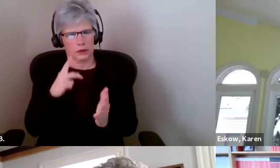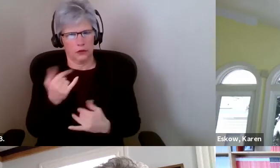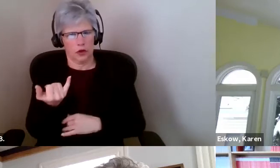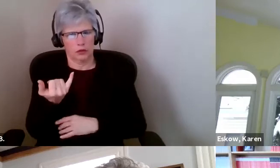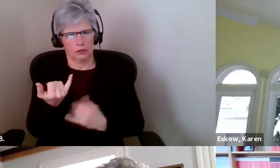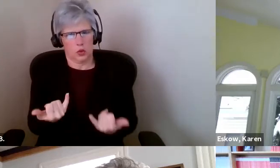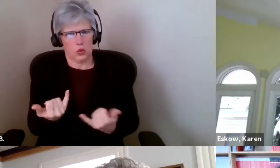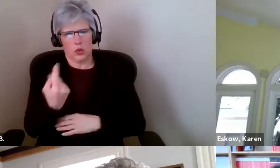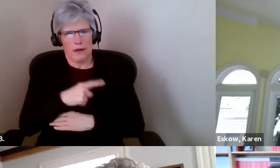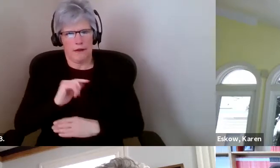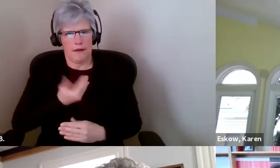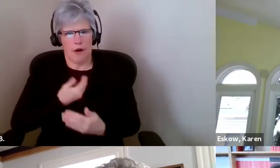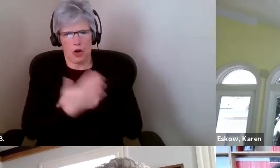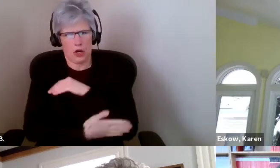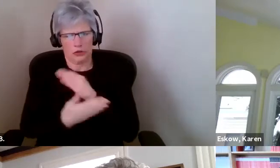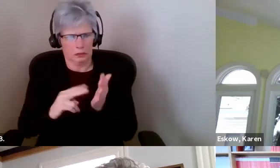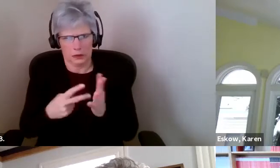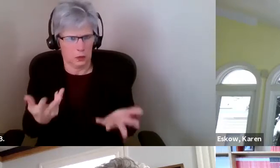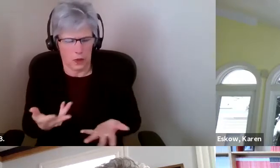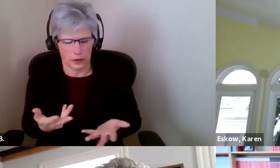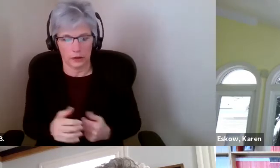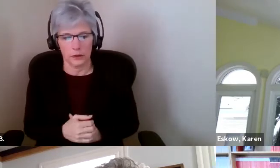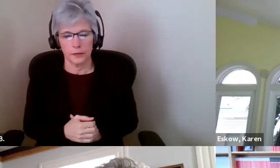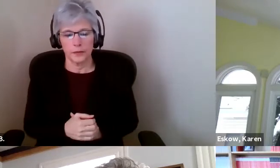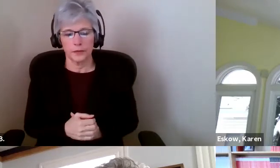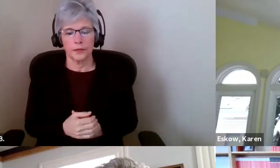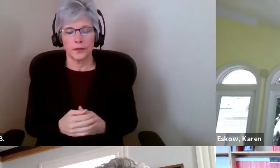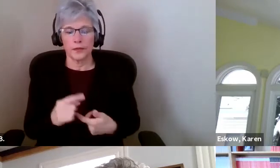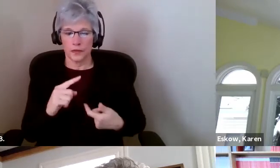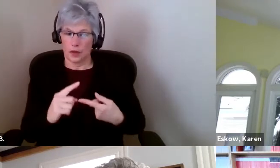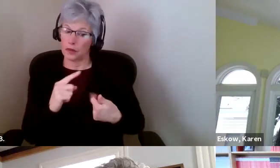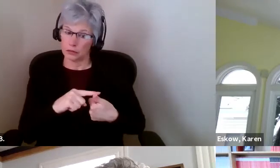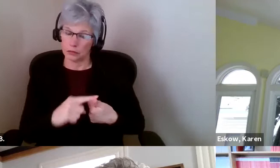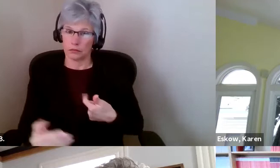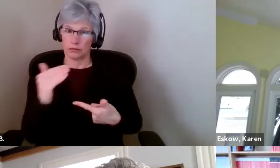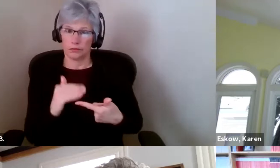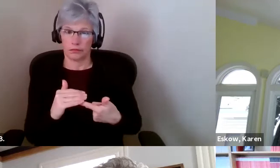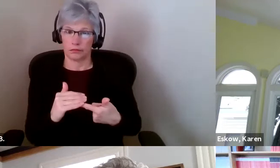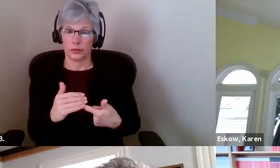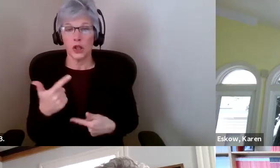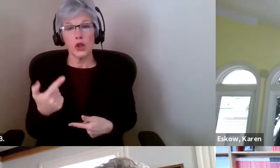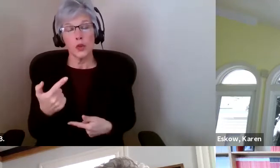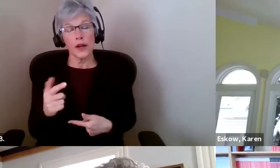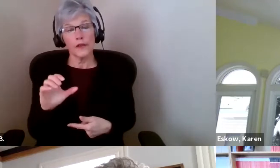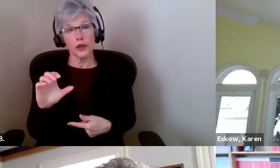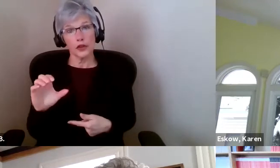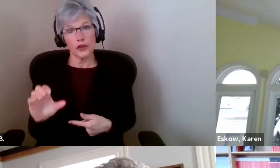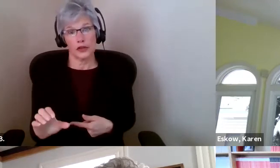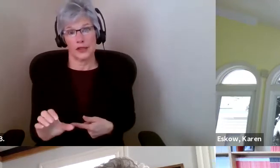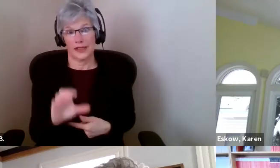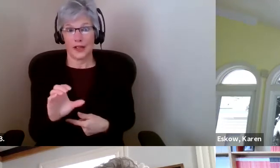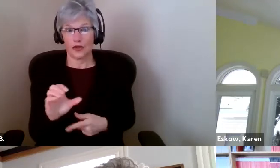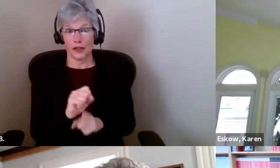And then after that, what we want to ask, well, what makes a 21st century society democratic? So we can start at a